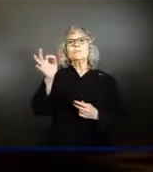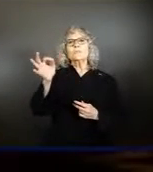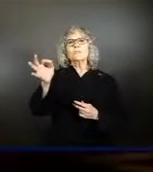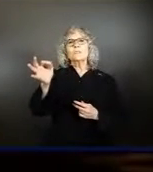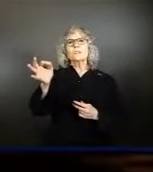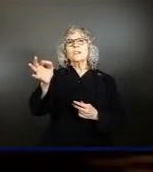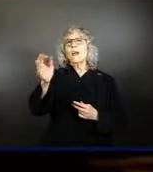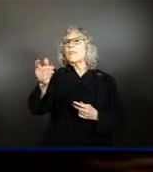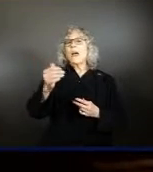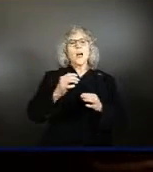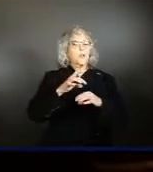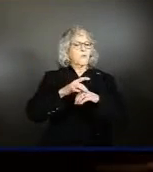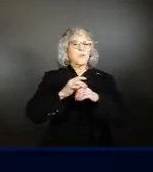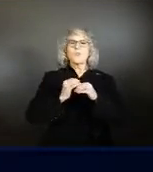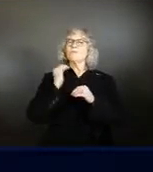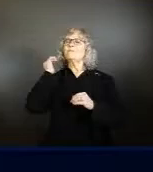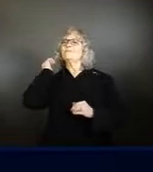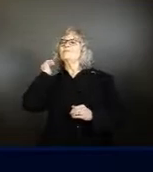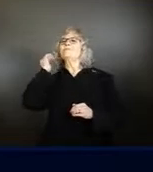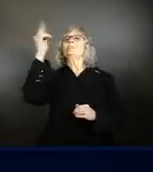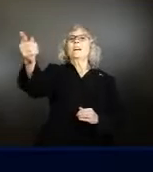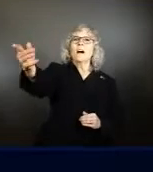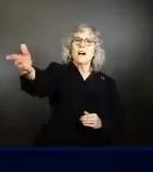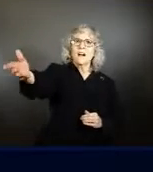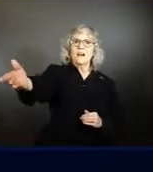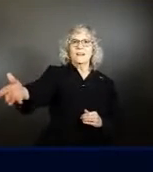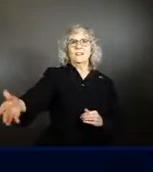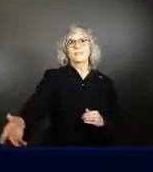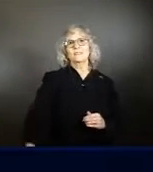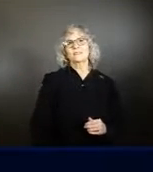lies far beyond the Earth.